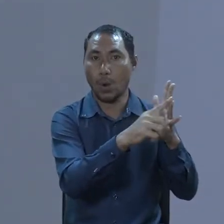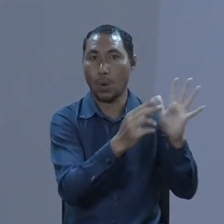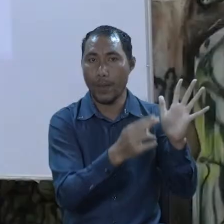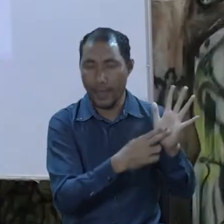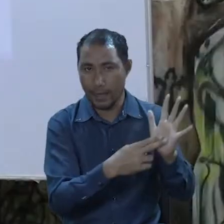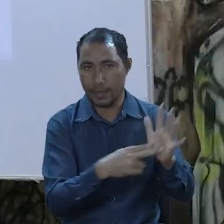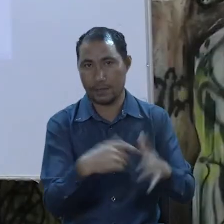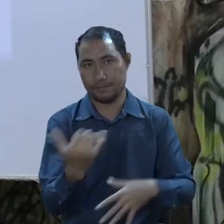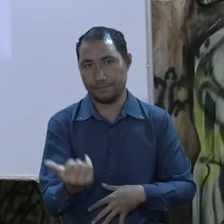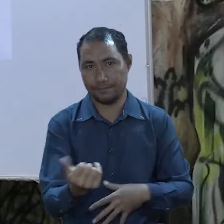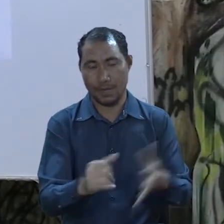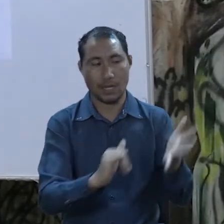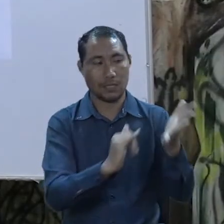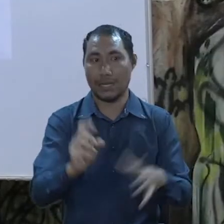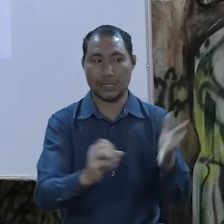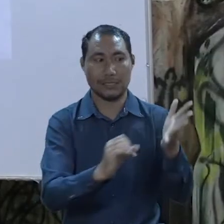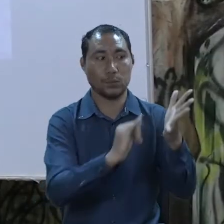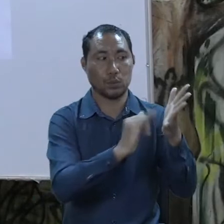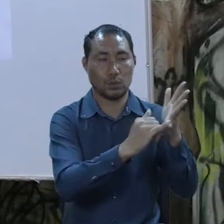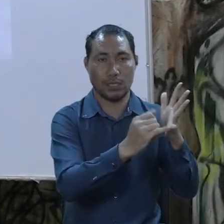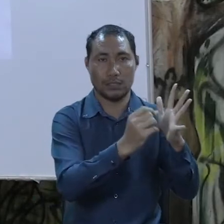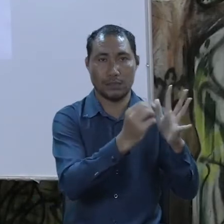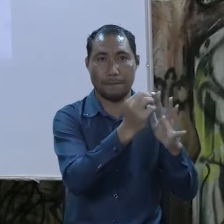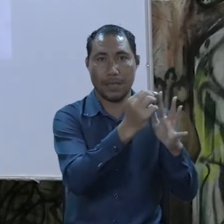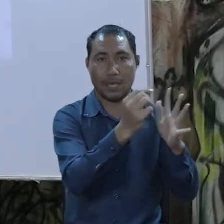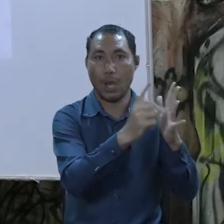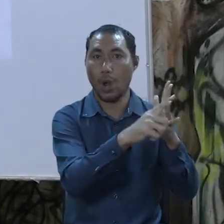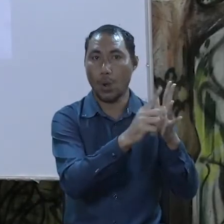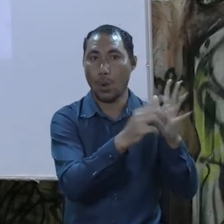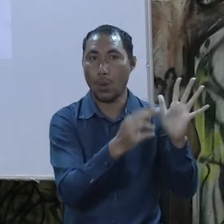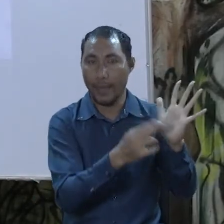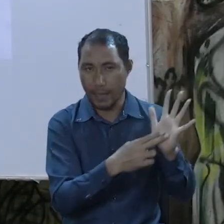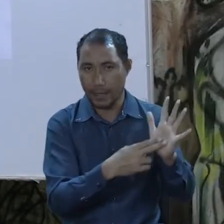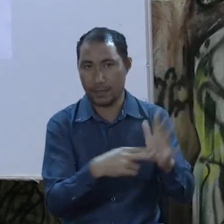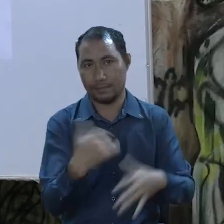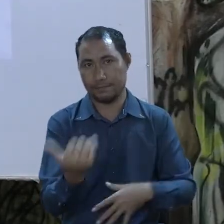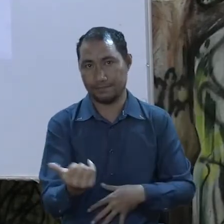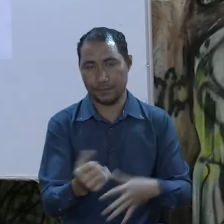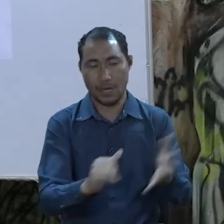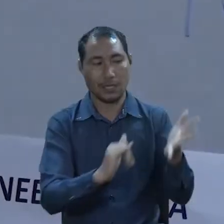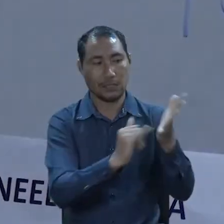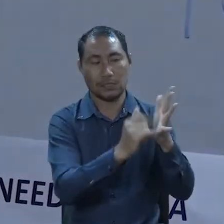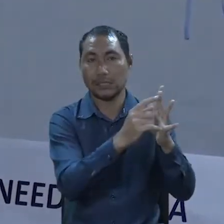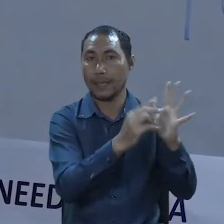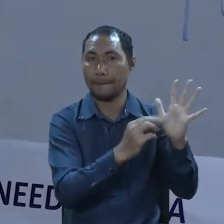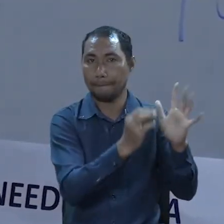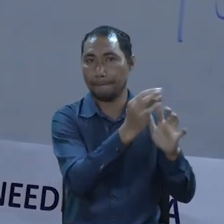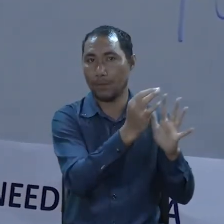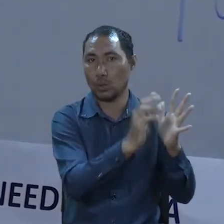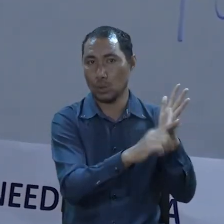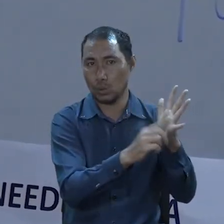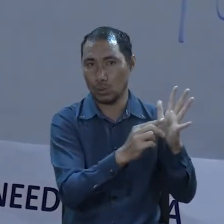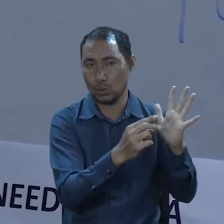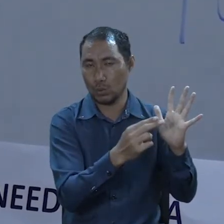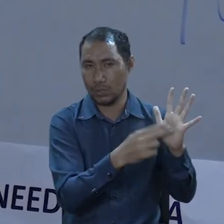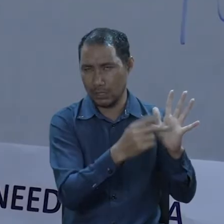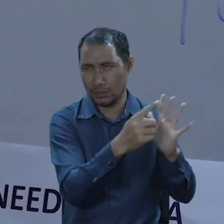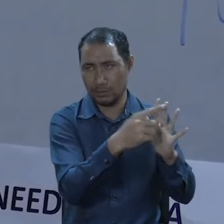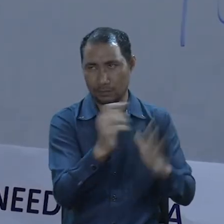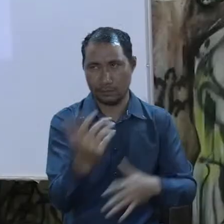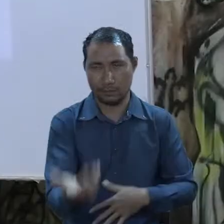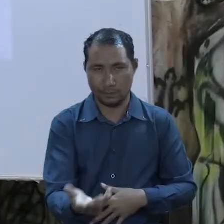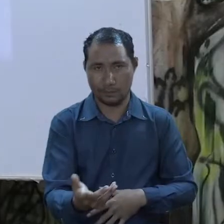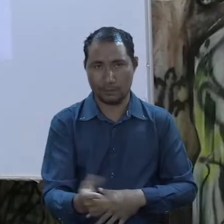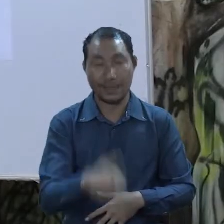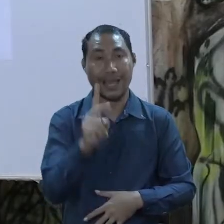And our last tool, students, this is one common tool that we use at home for cooking. It is